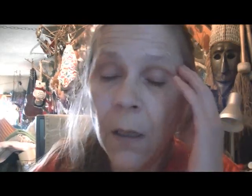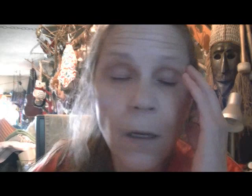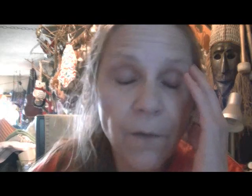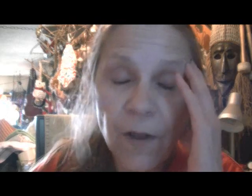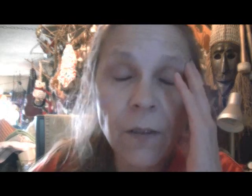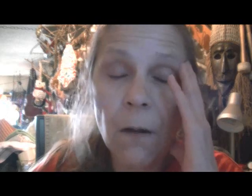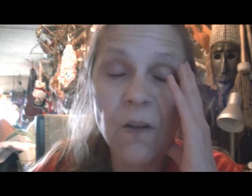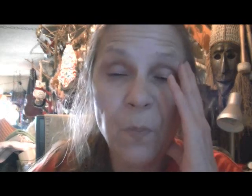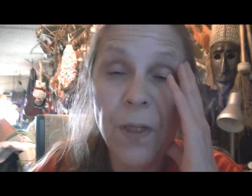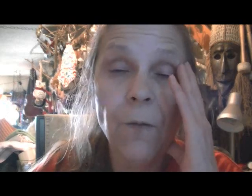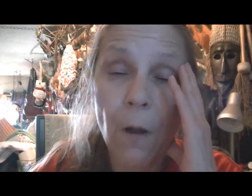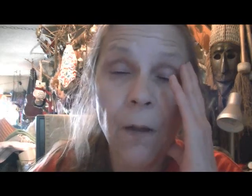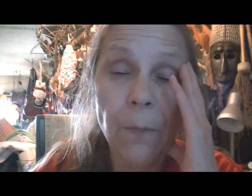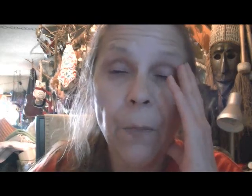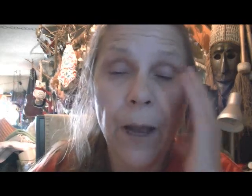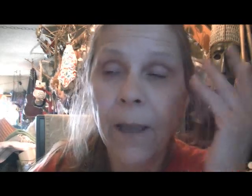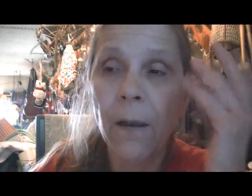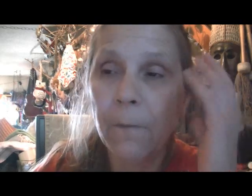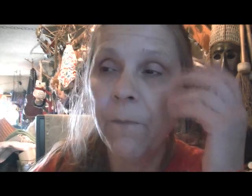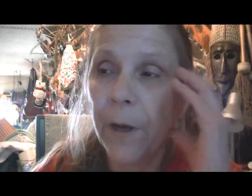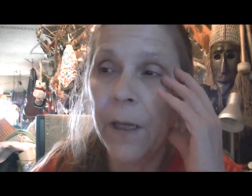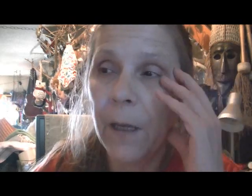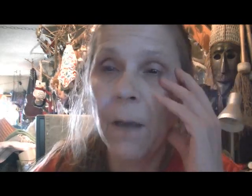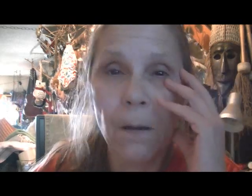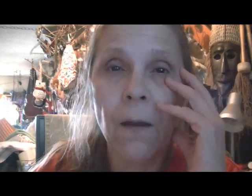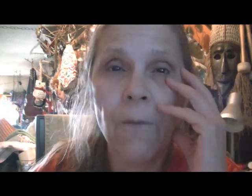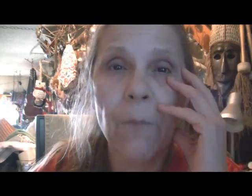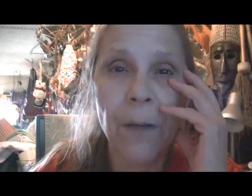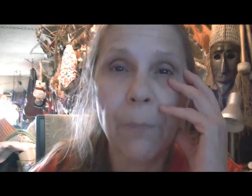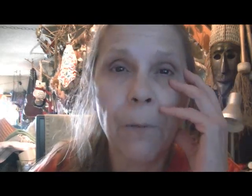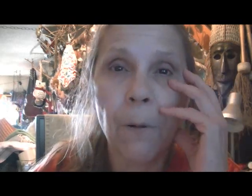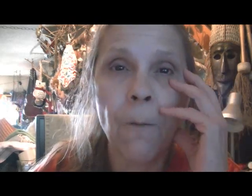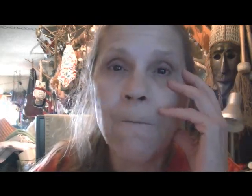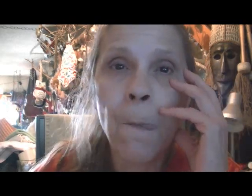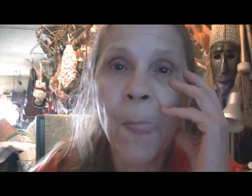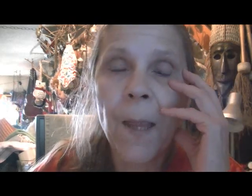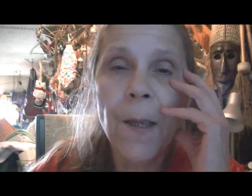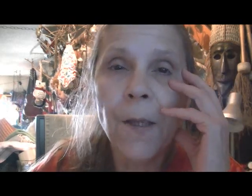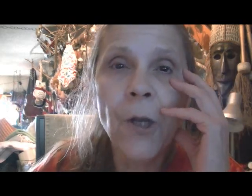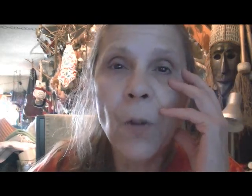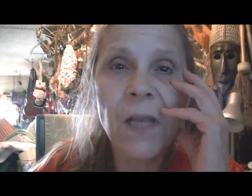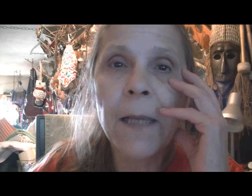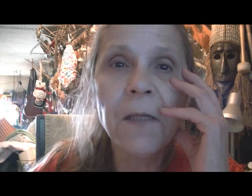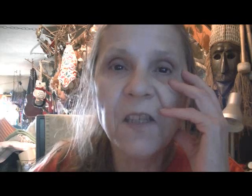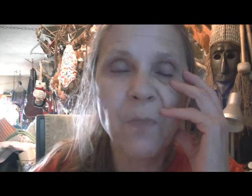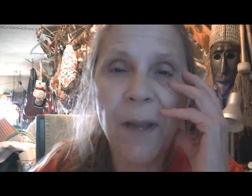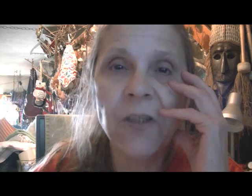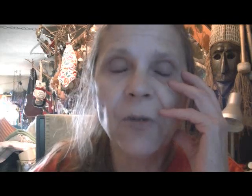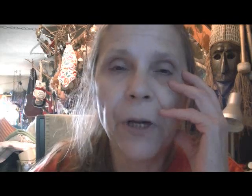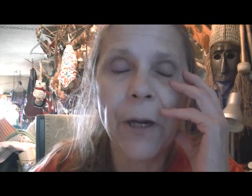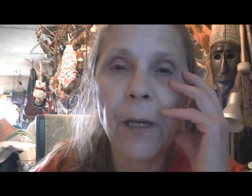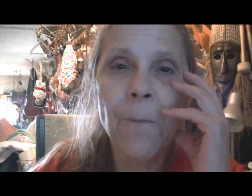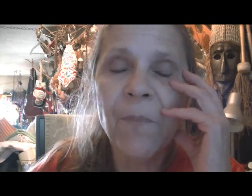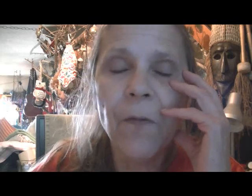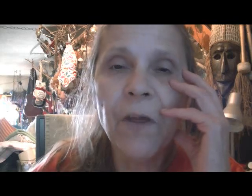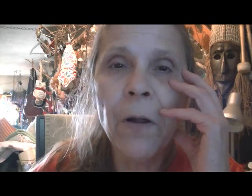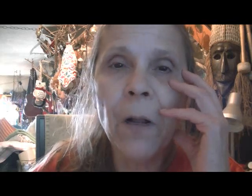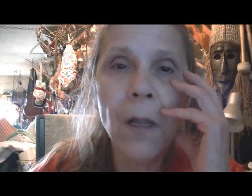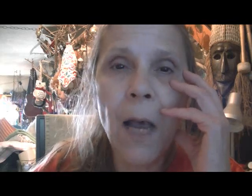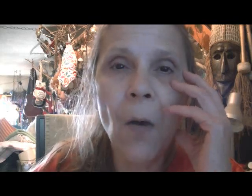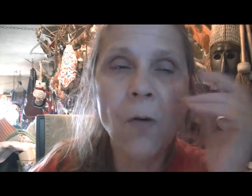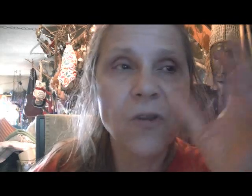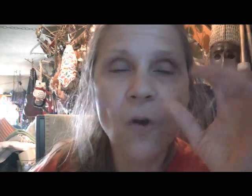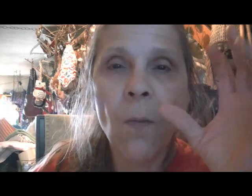run, fentanyl is being run by fucking government people. You know, it's like a dispensary.